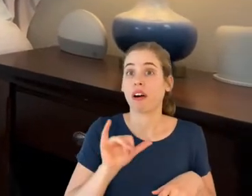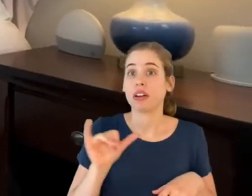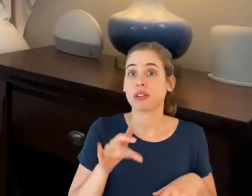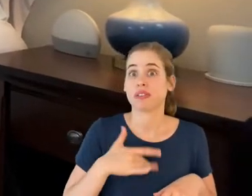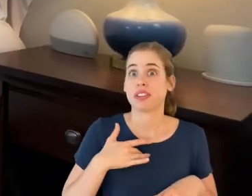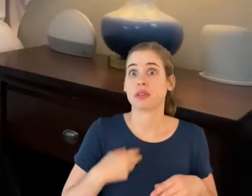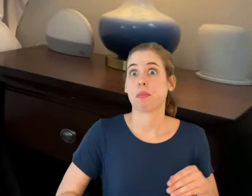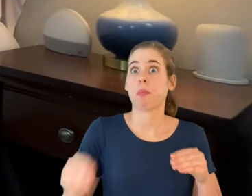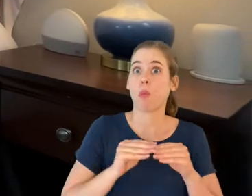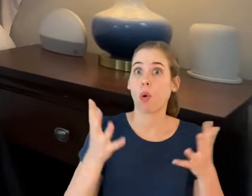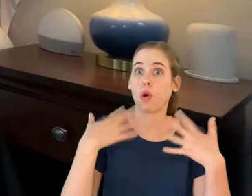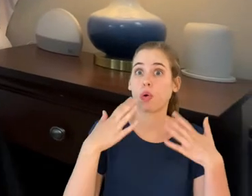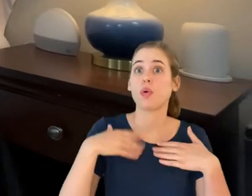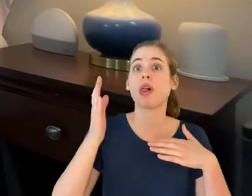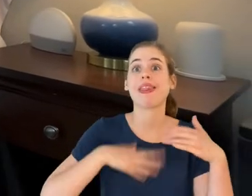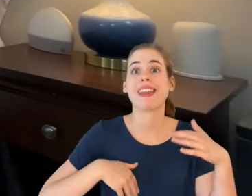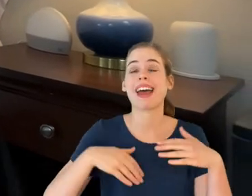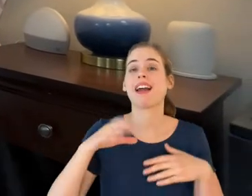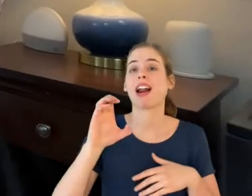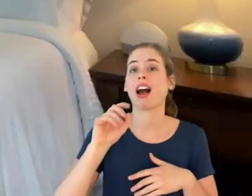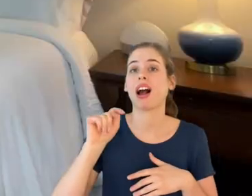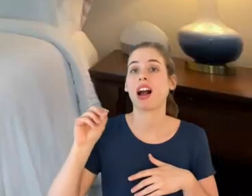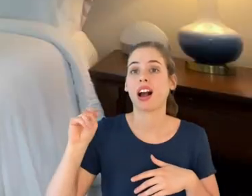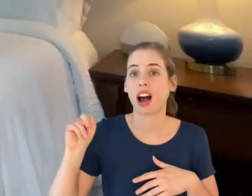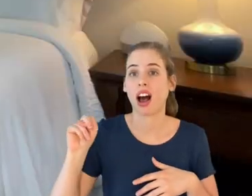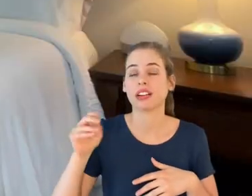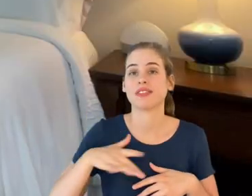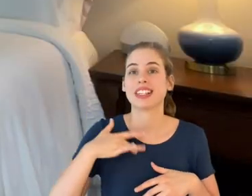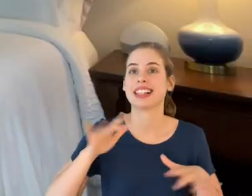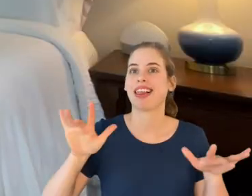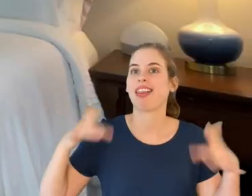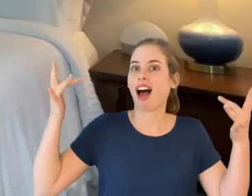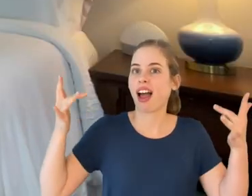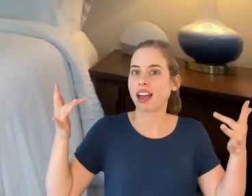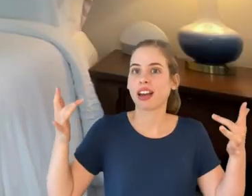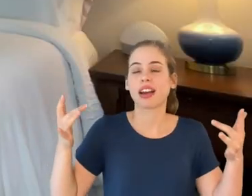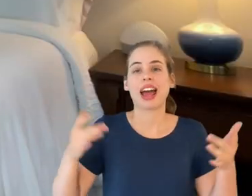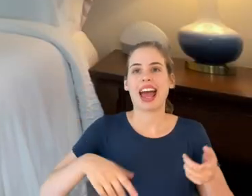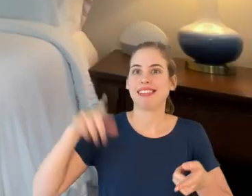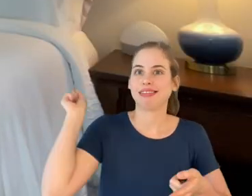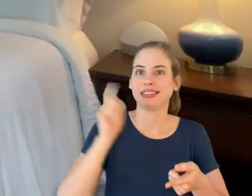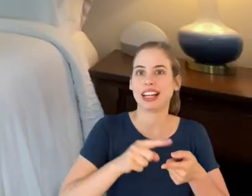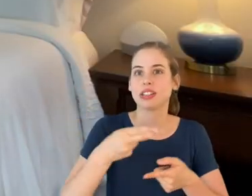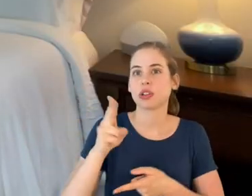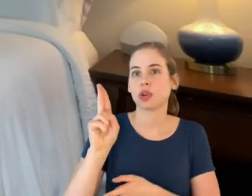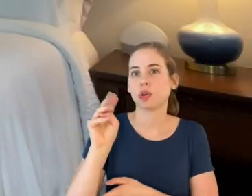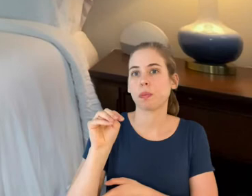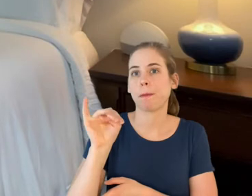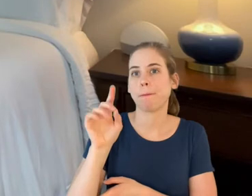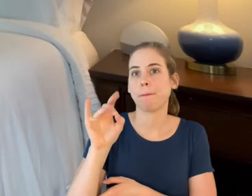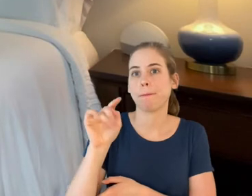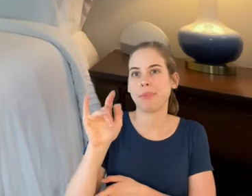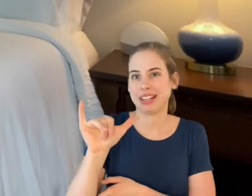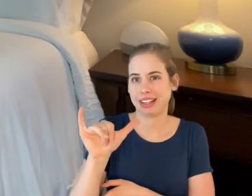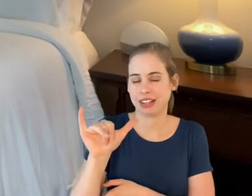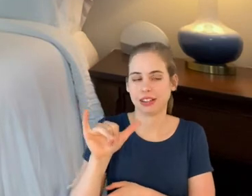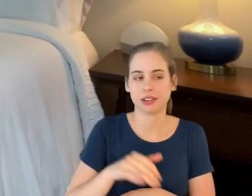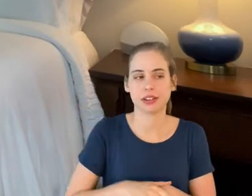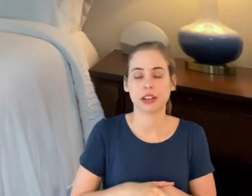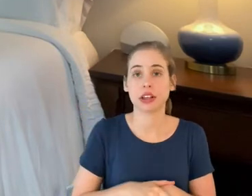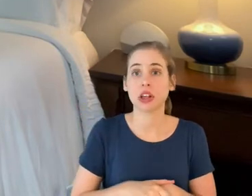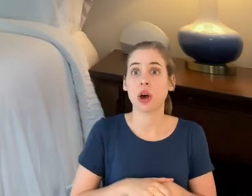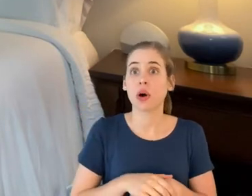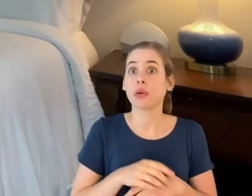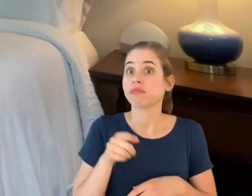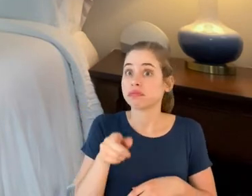well as 50% less humidity. So when you first get under the sheets, they actually do feel like cool to